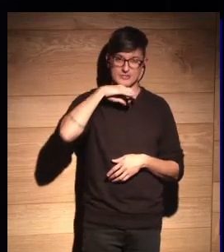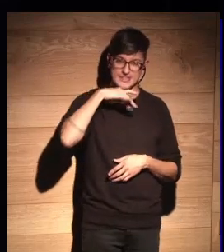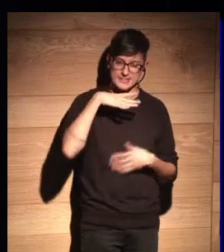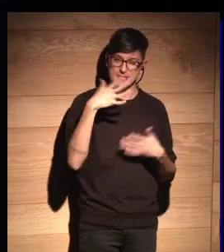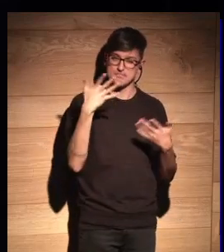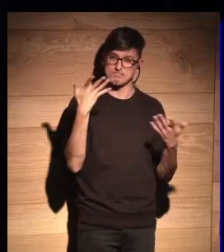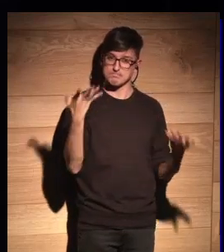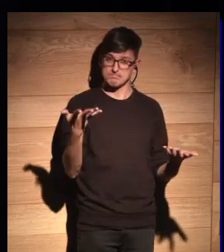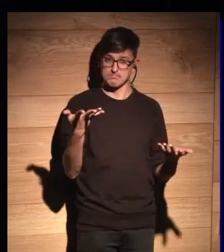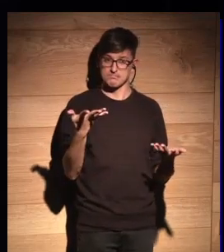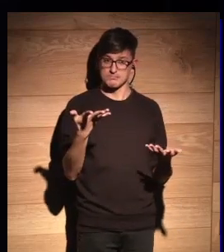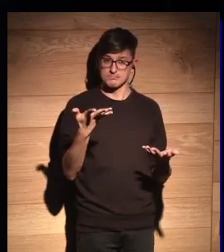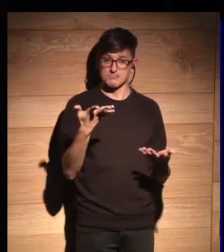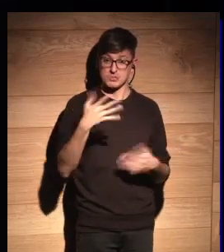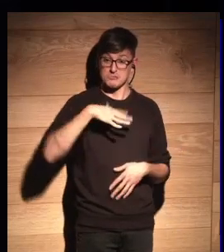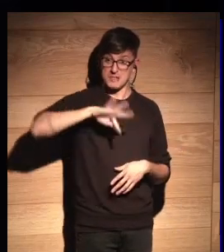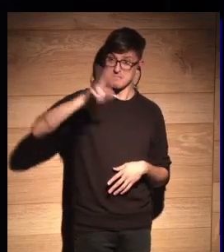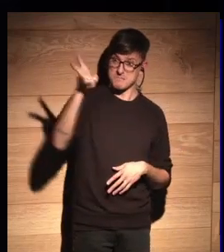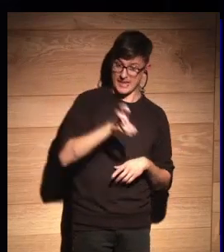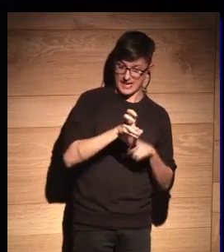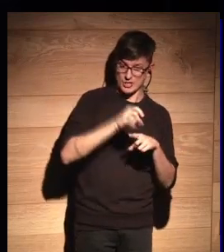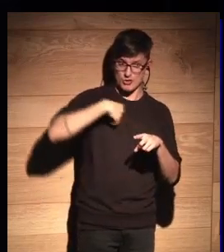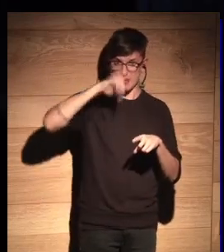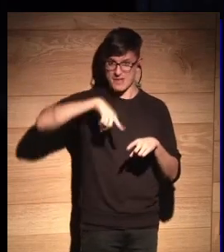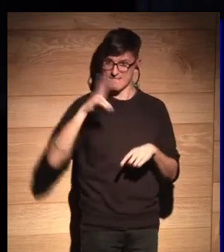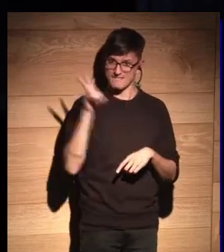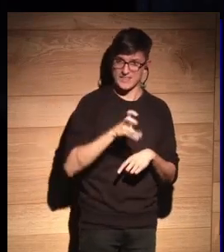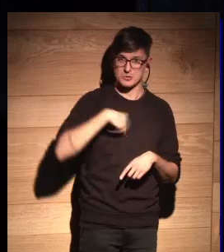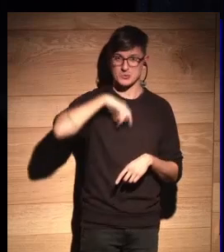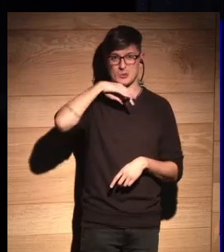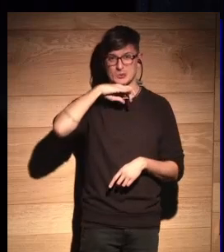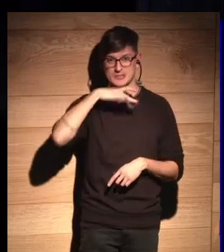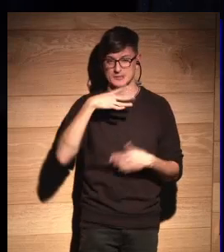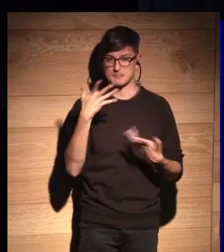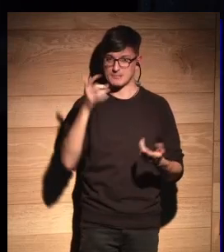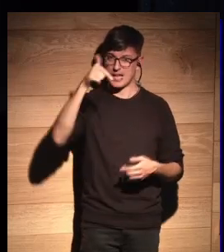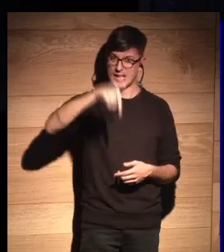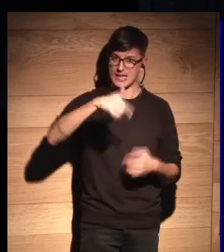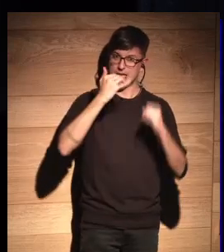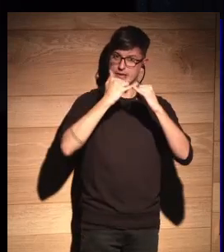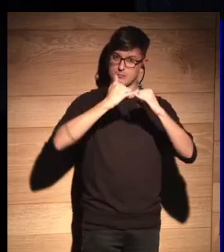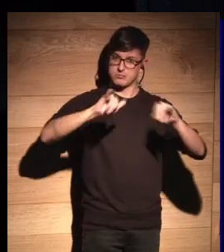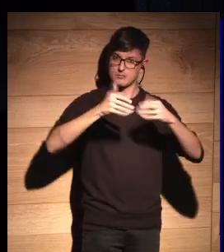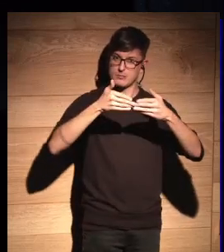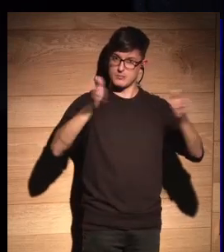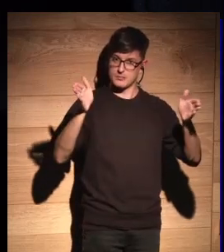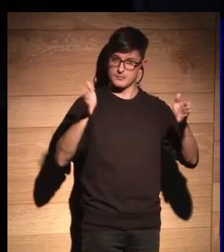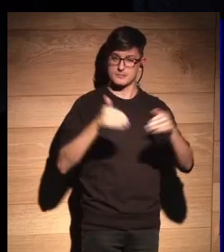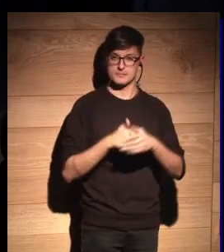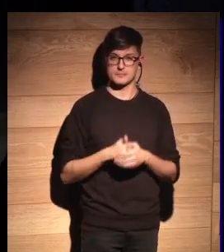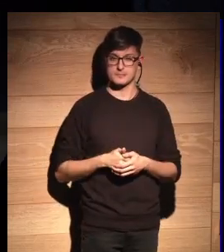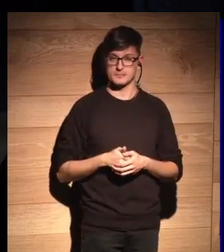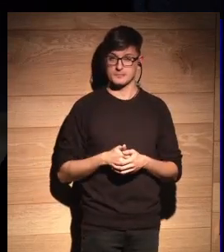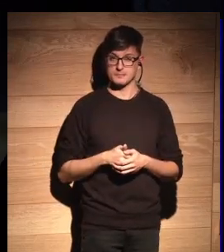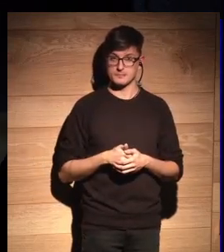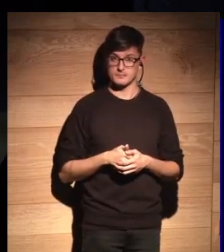of Madrid. And he got for the first time, this Leica Hall of